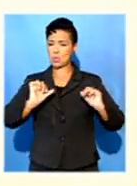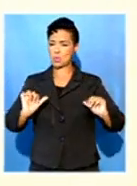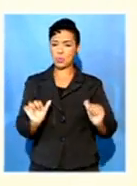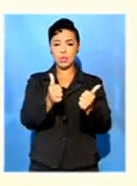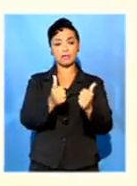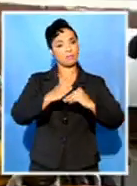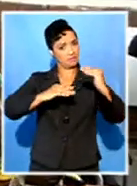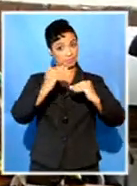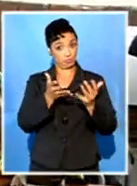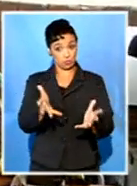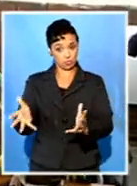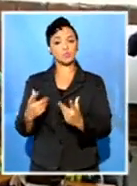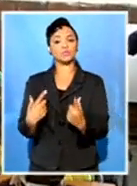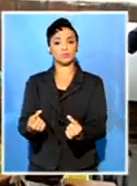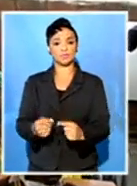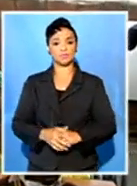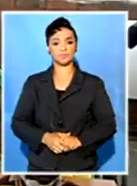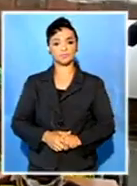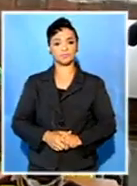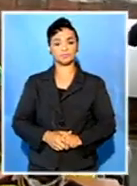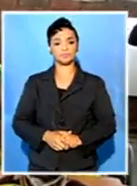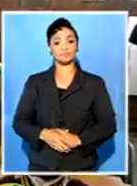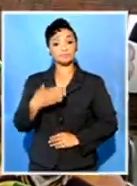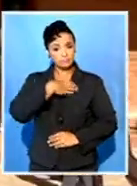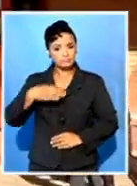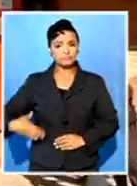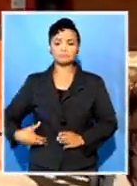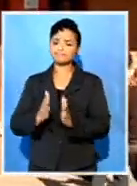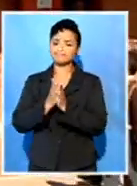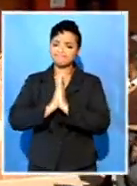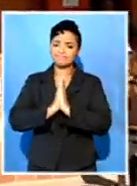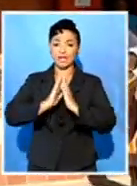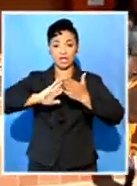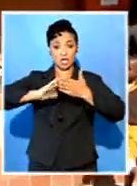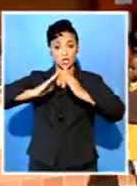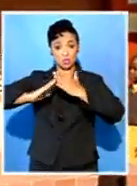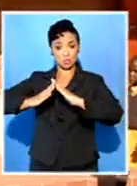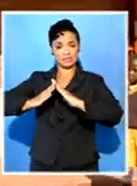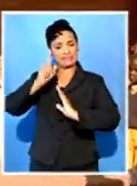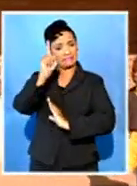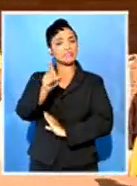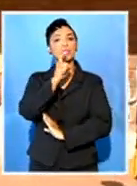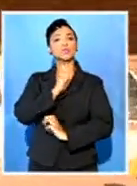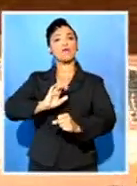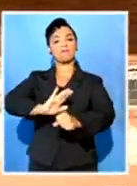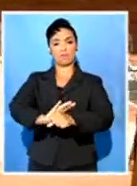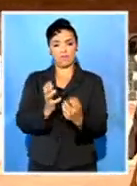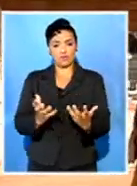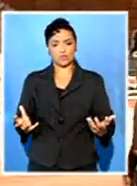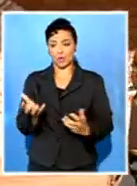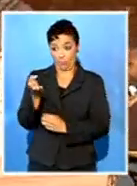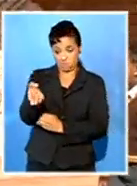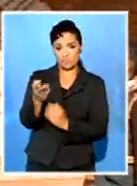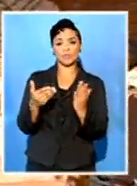schools. The First Citizen also called on the community to defend and utilize their